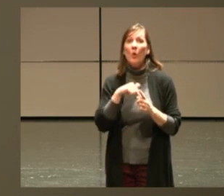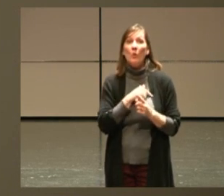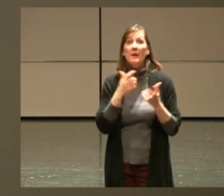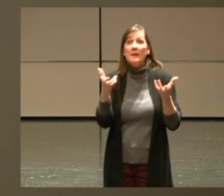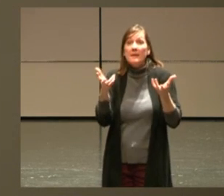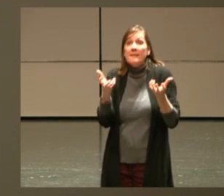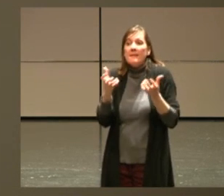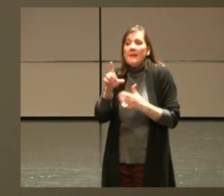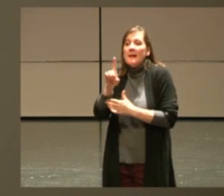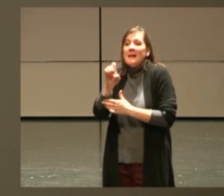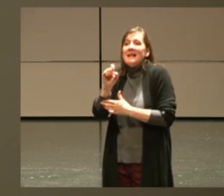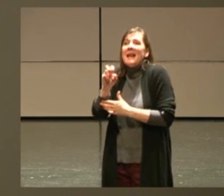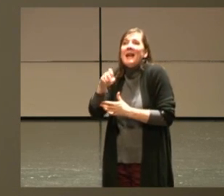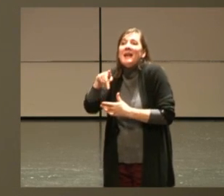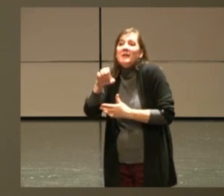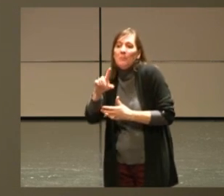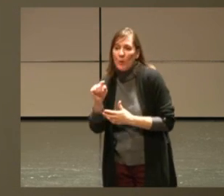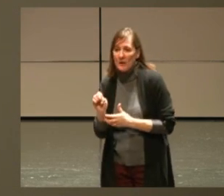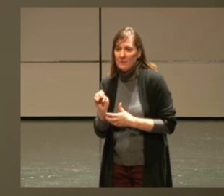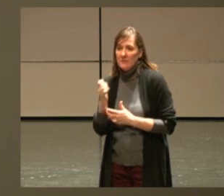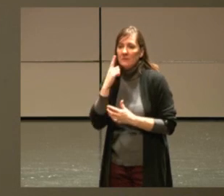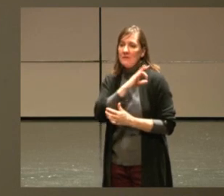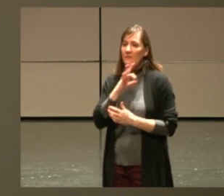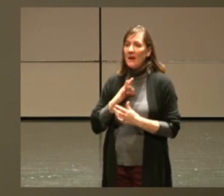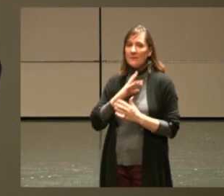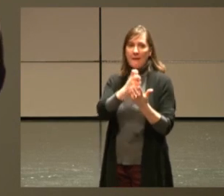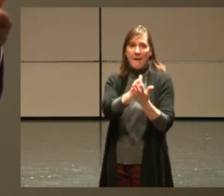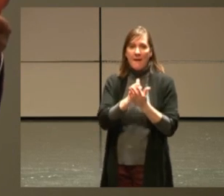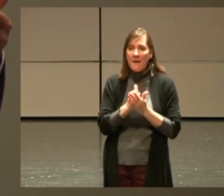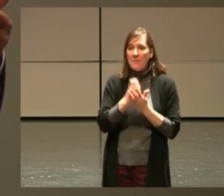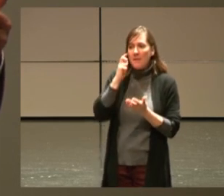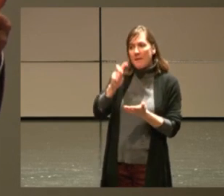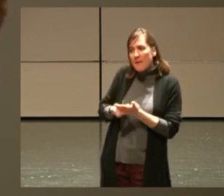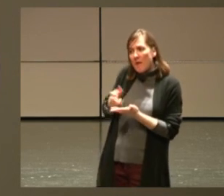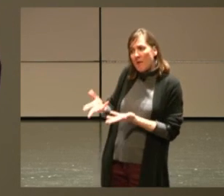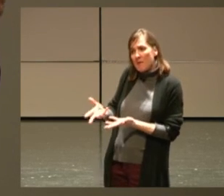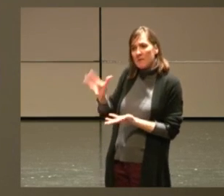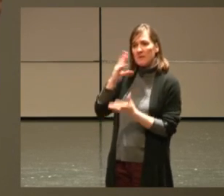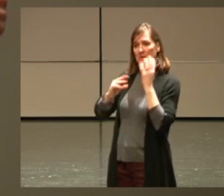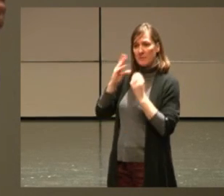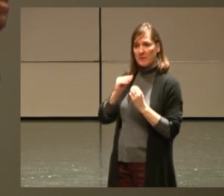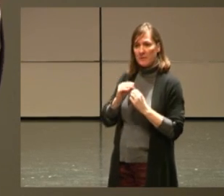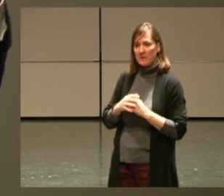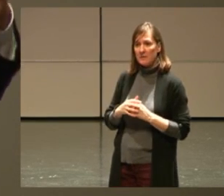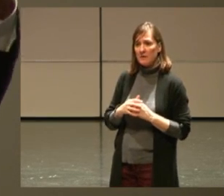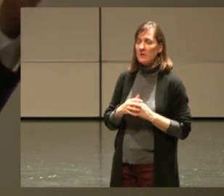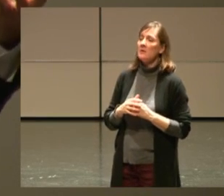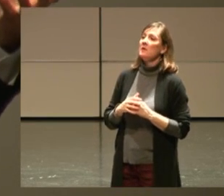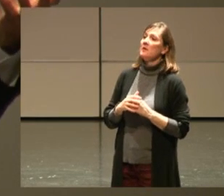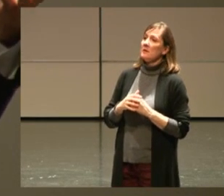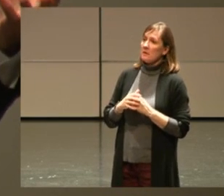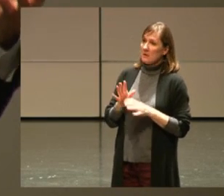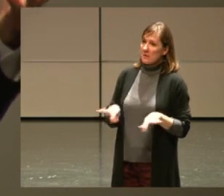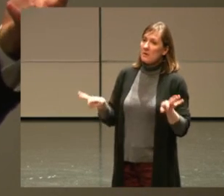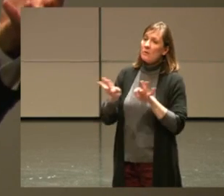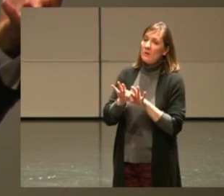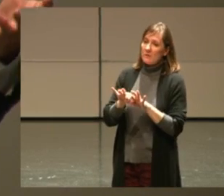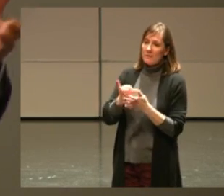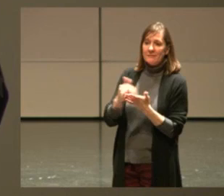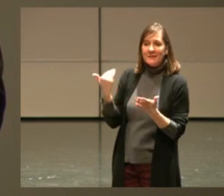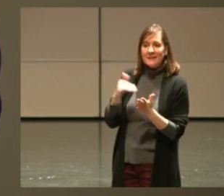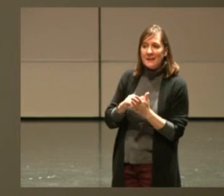for faculty to be able to help here, to acknowledge what the students are going through. And that's a critical thing, and that's that human touch